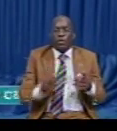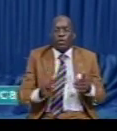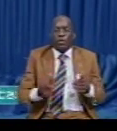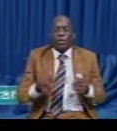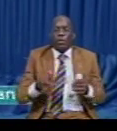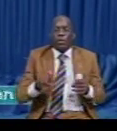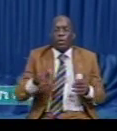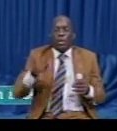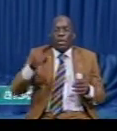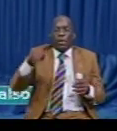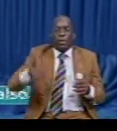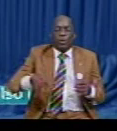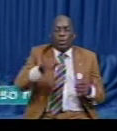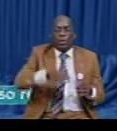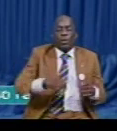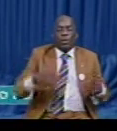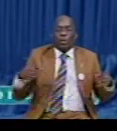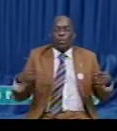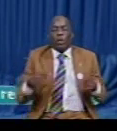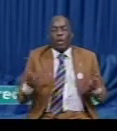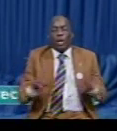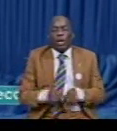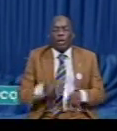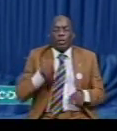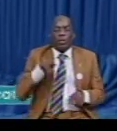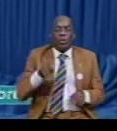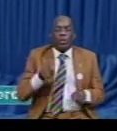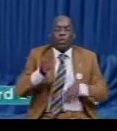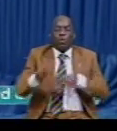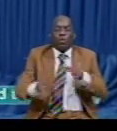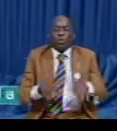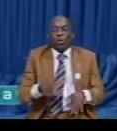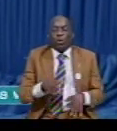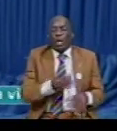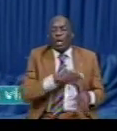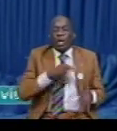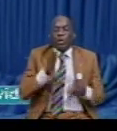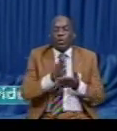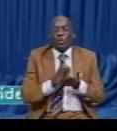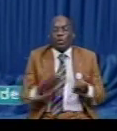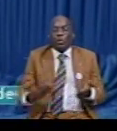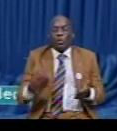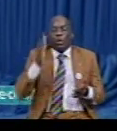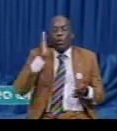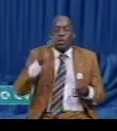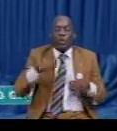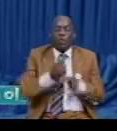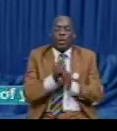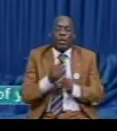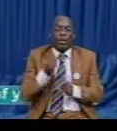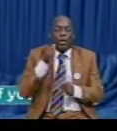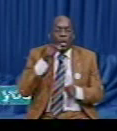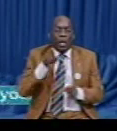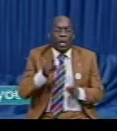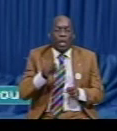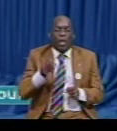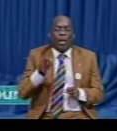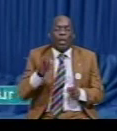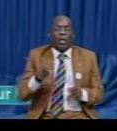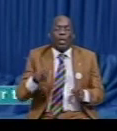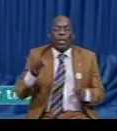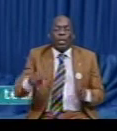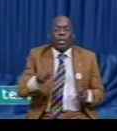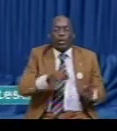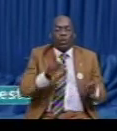as I'm walking on the road, all of a sudden I'll have a kind of, something would just make my knees to be stiff and I would start struggling